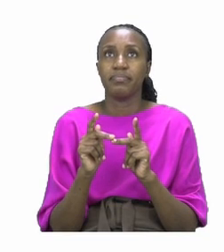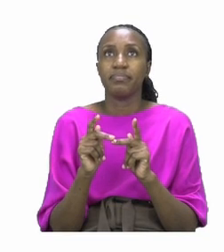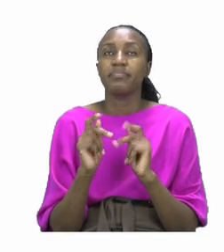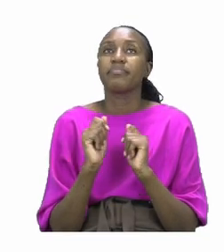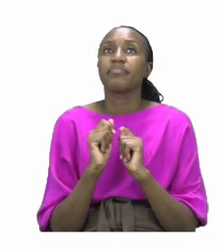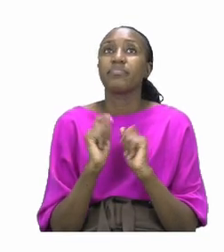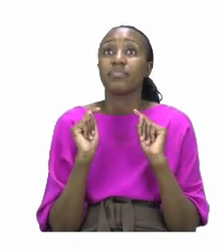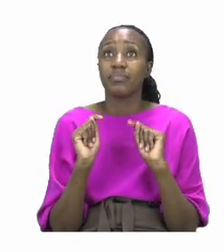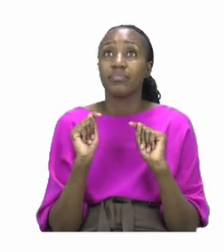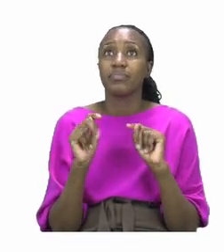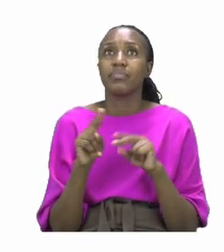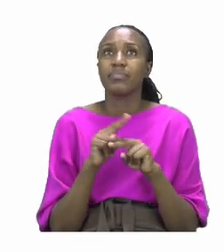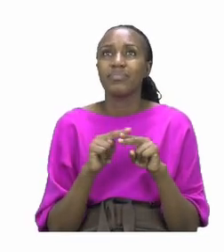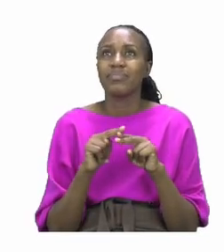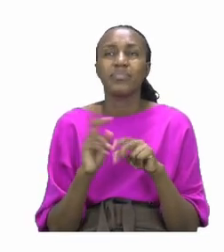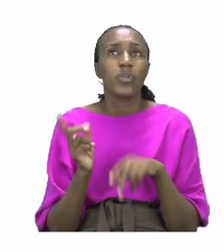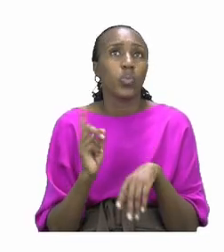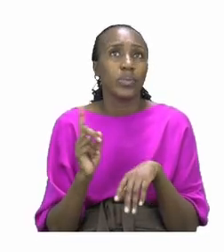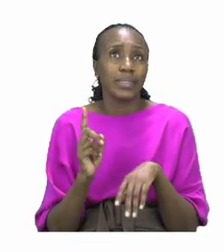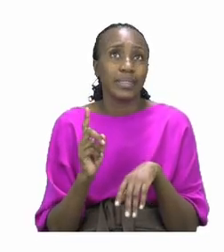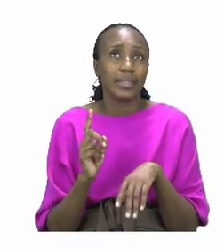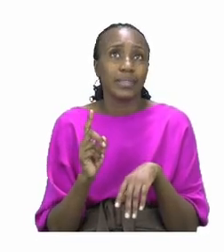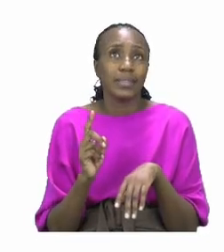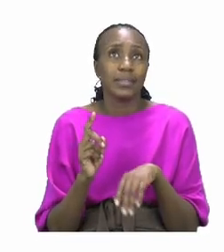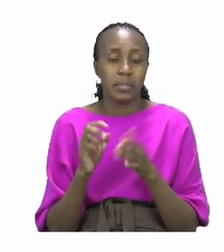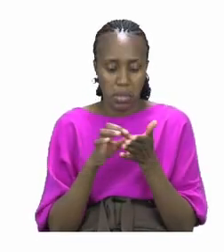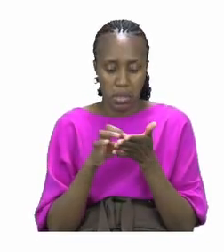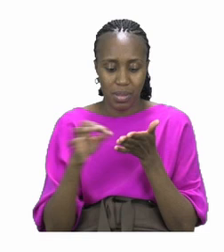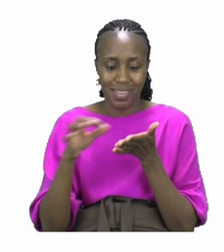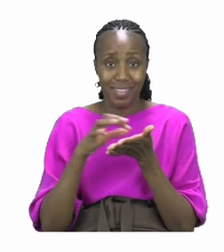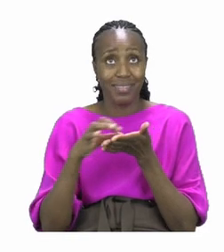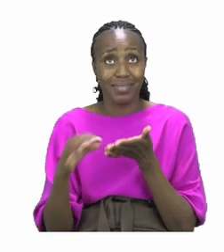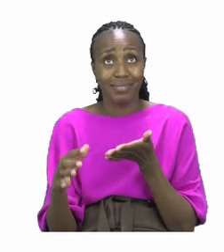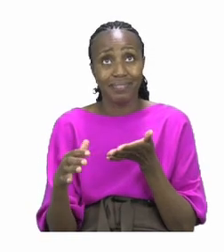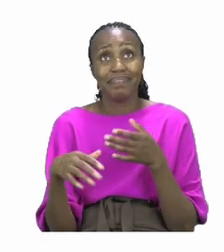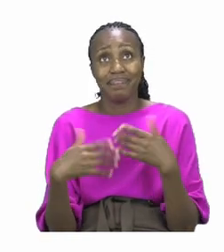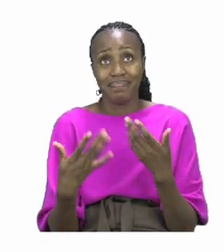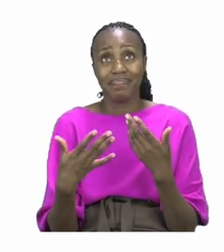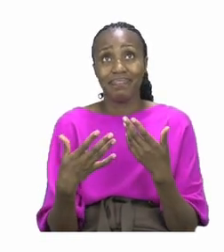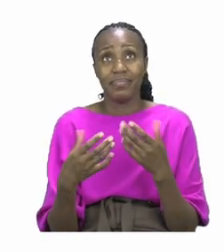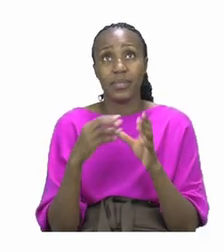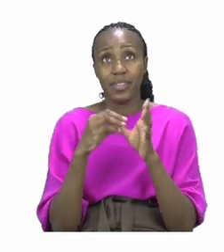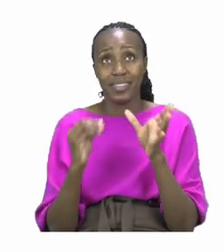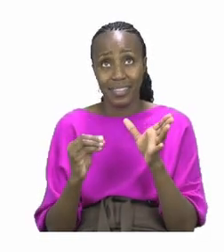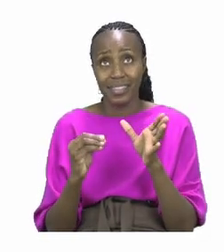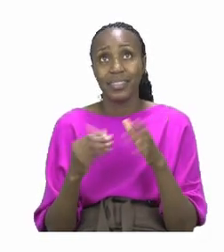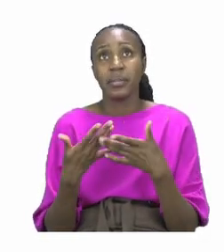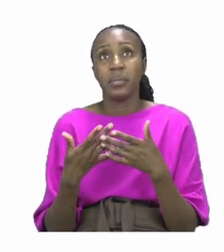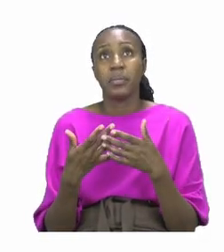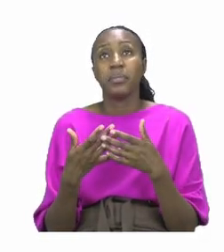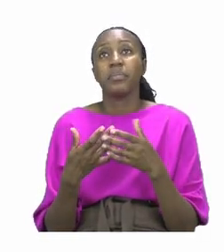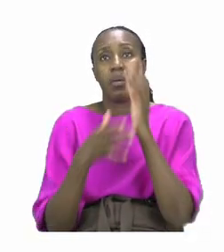time using different materials to try and make one collage. Now, the materials we're going to try and